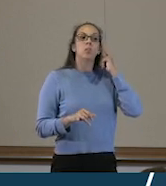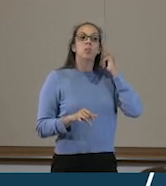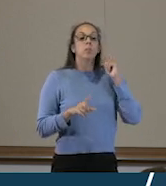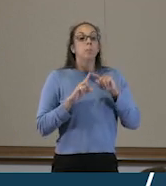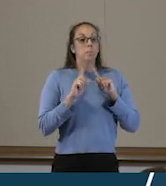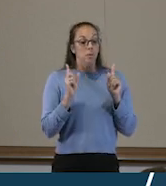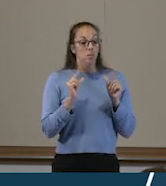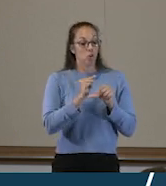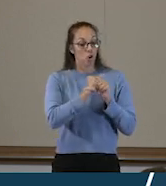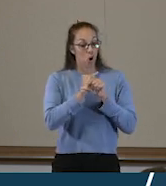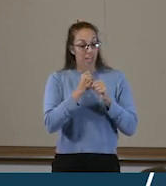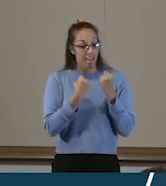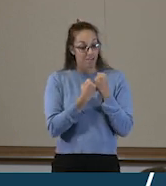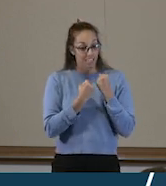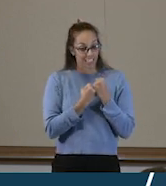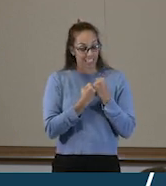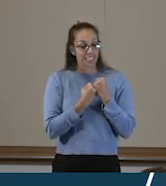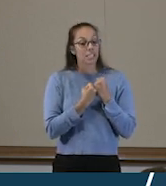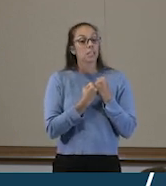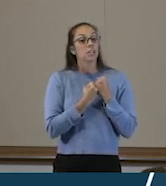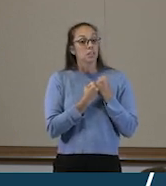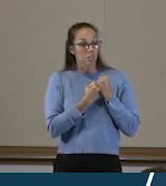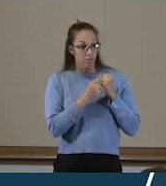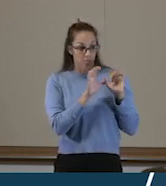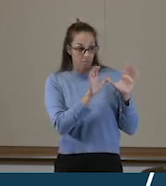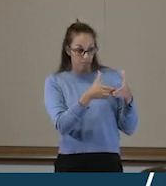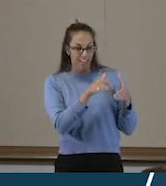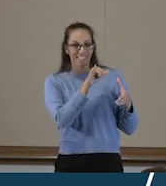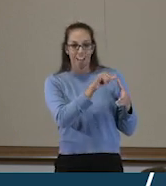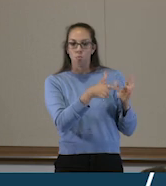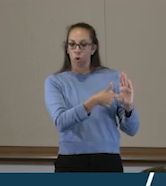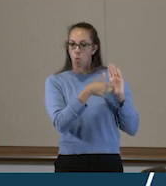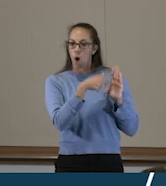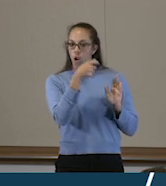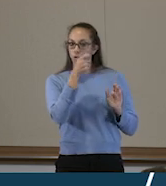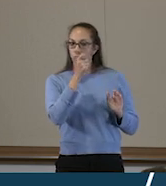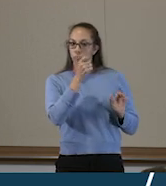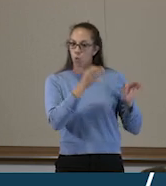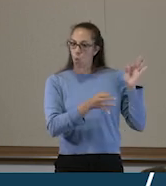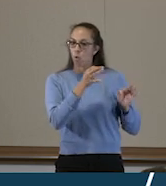guardian advocacy does require court involvement. It's just